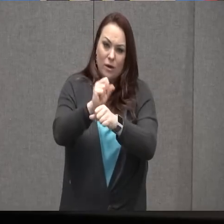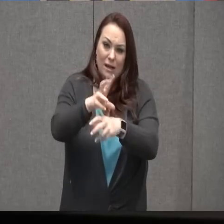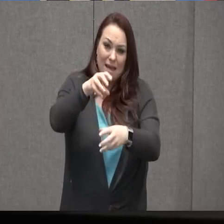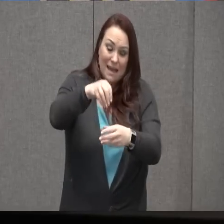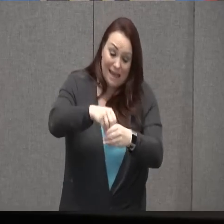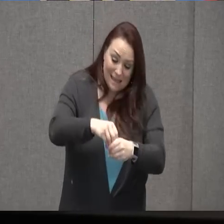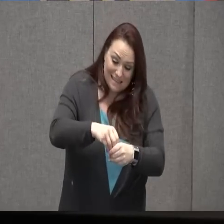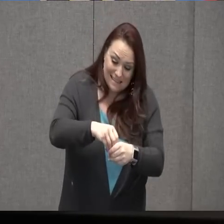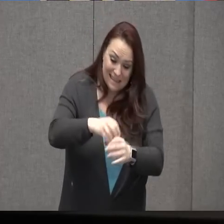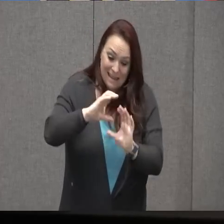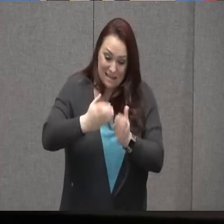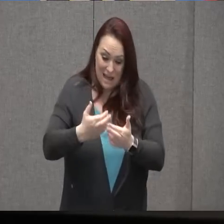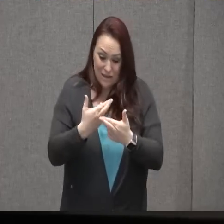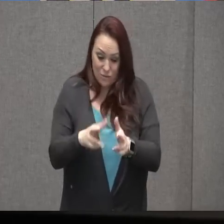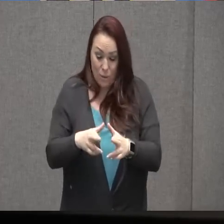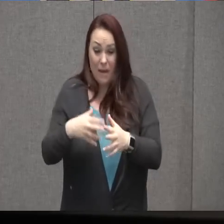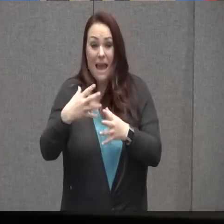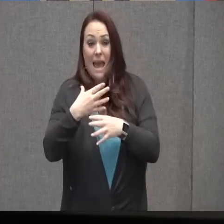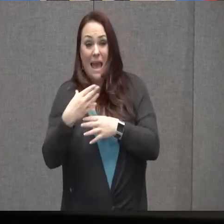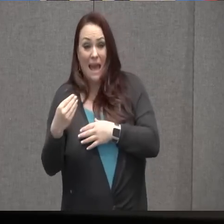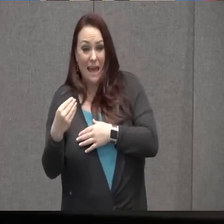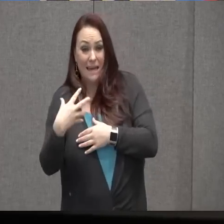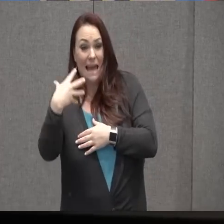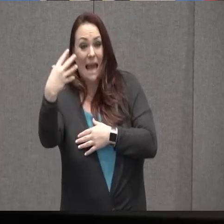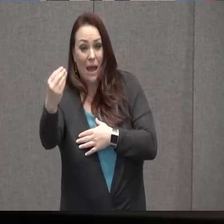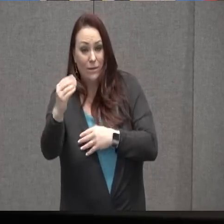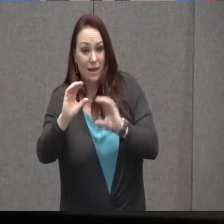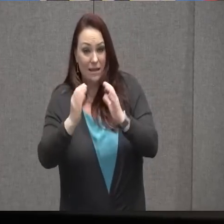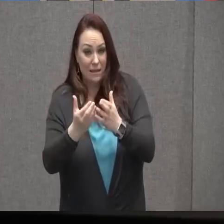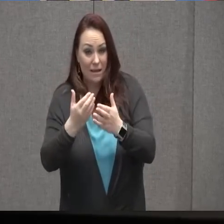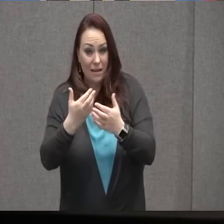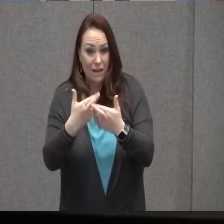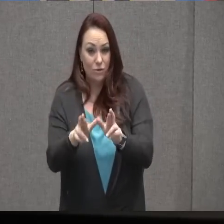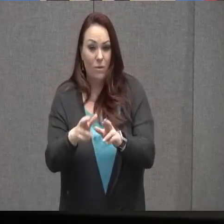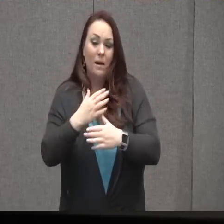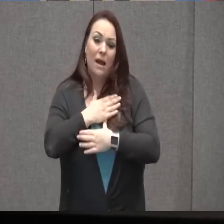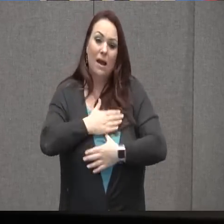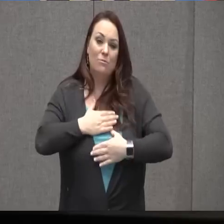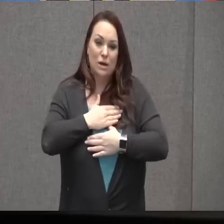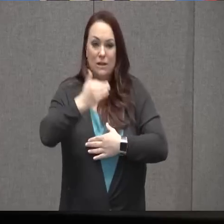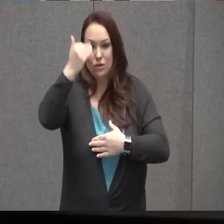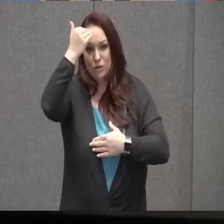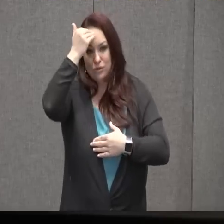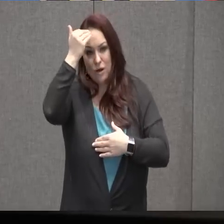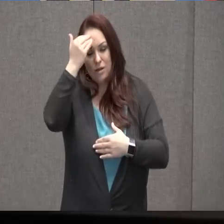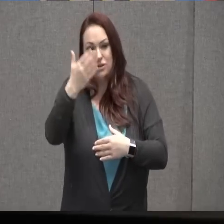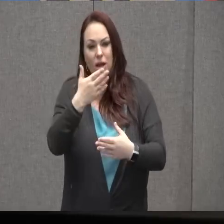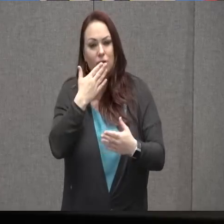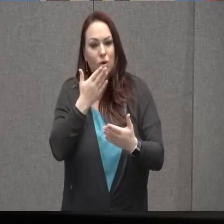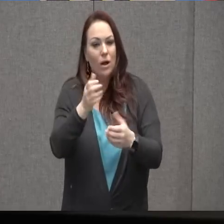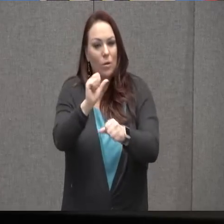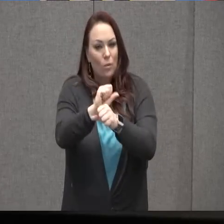classroom. I appreciate your knowledge and work ethic. Love, Mrs. K.